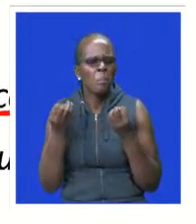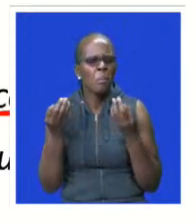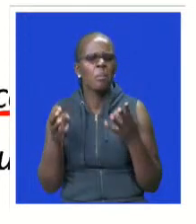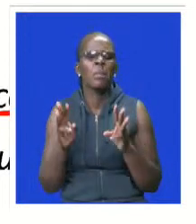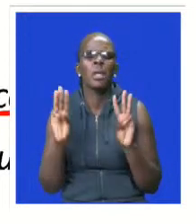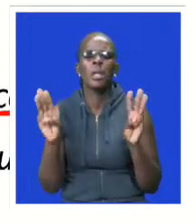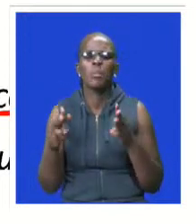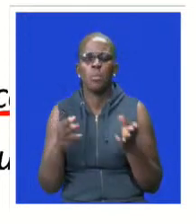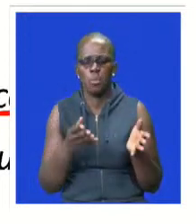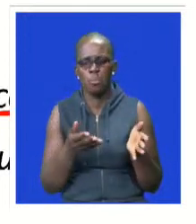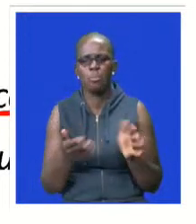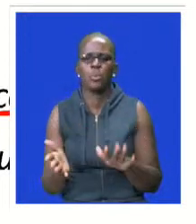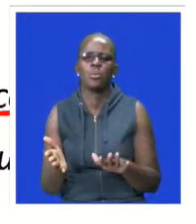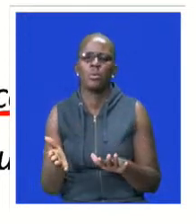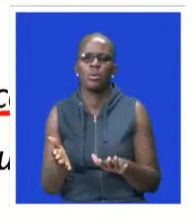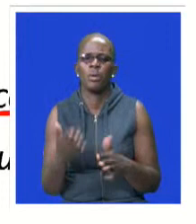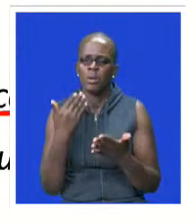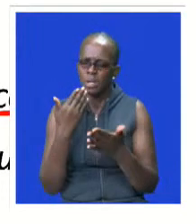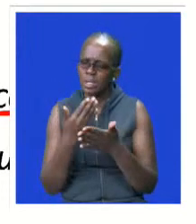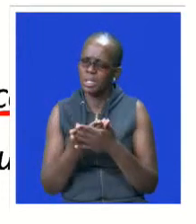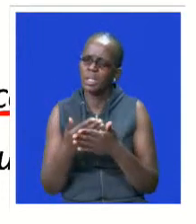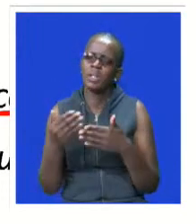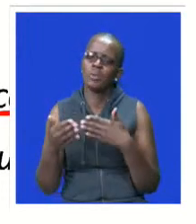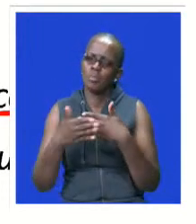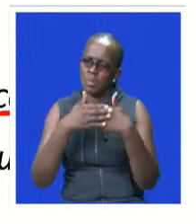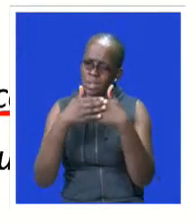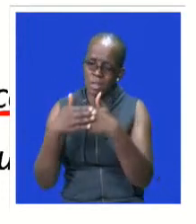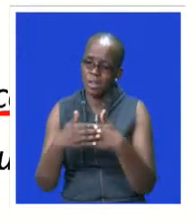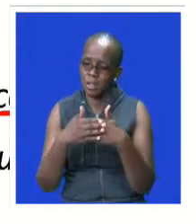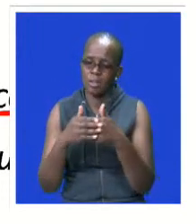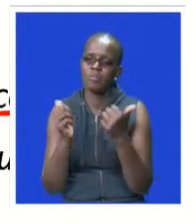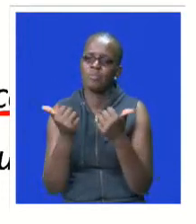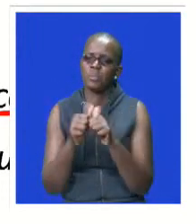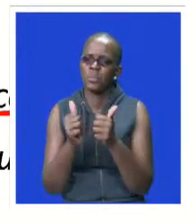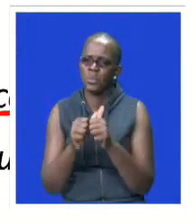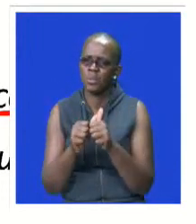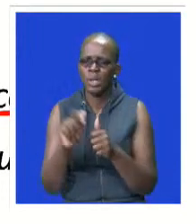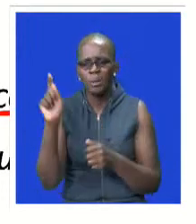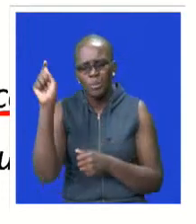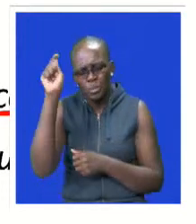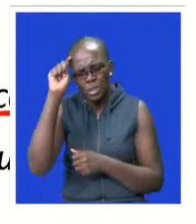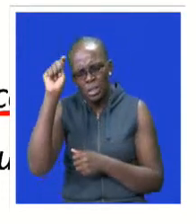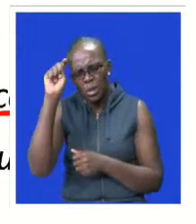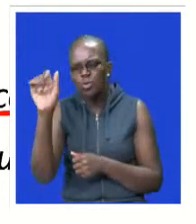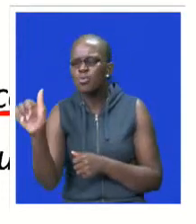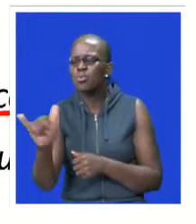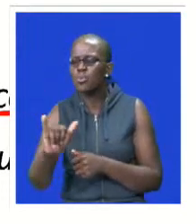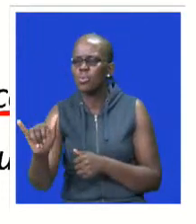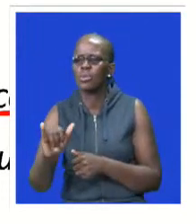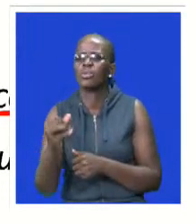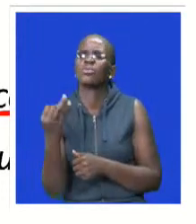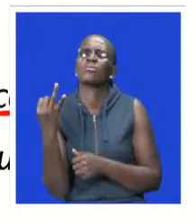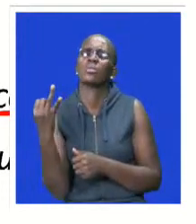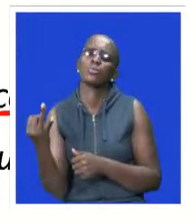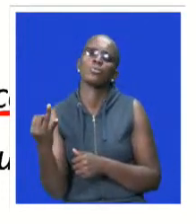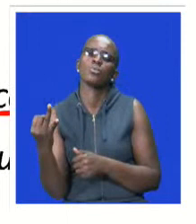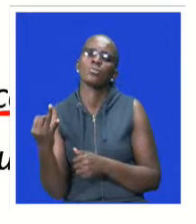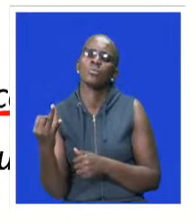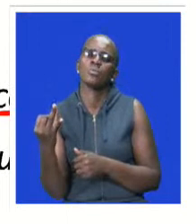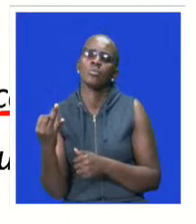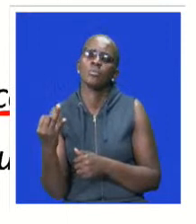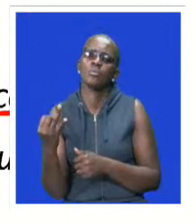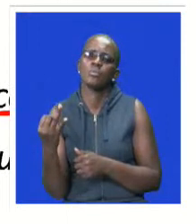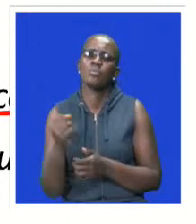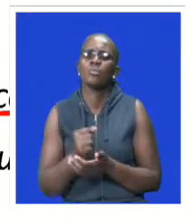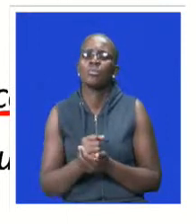my friend. Think about that. So think about these two. Which of the two would you,